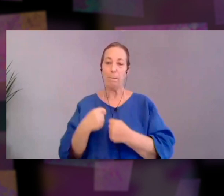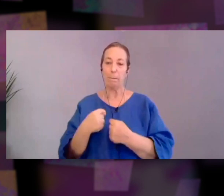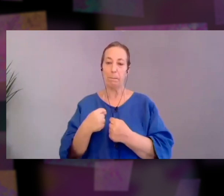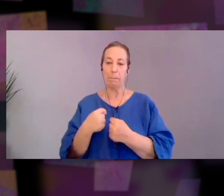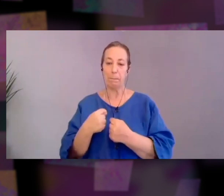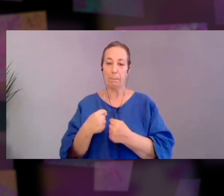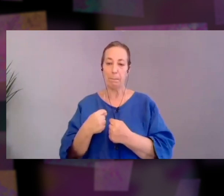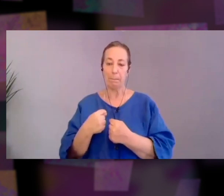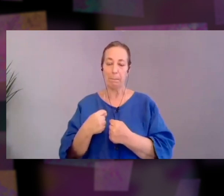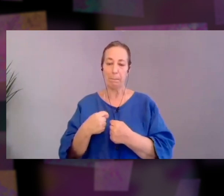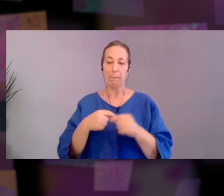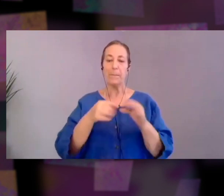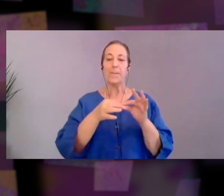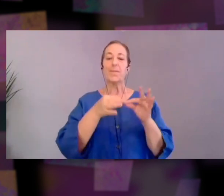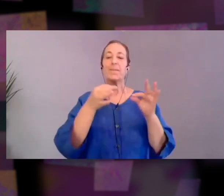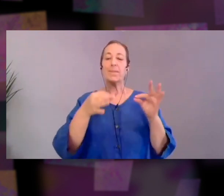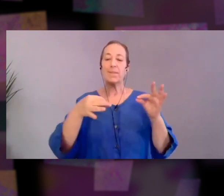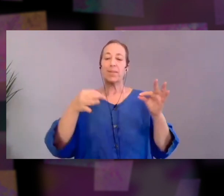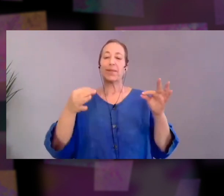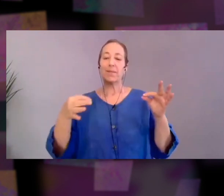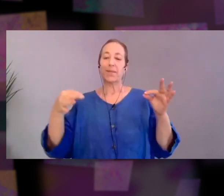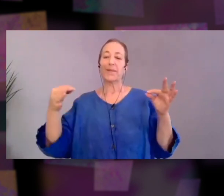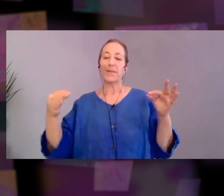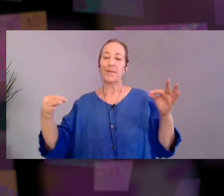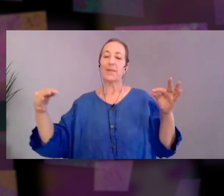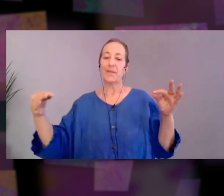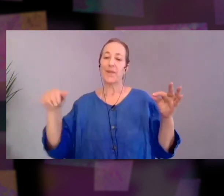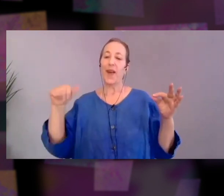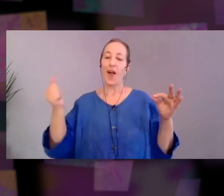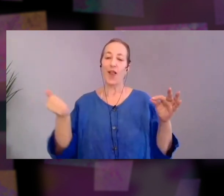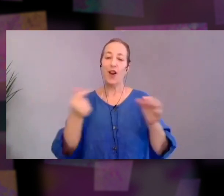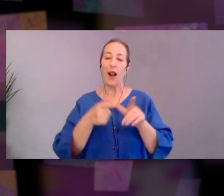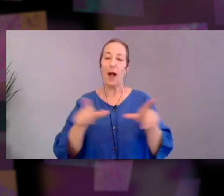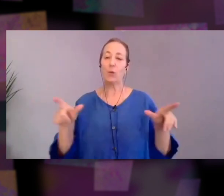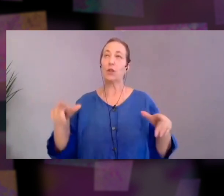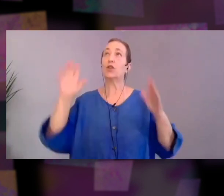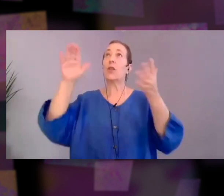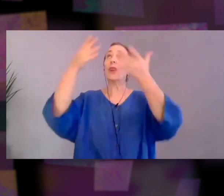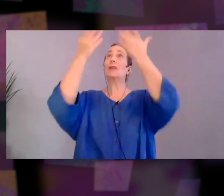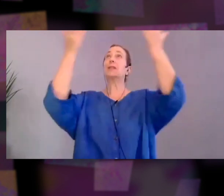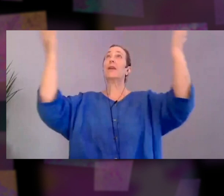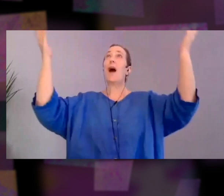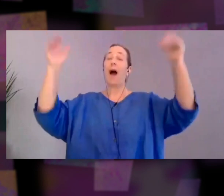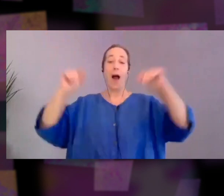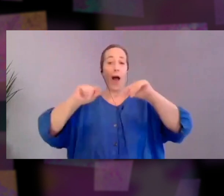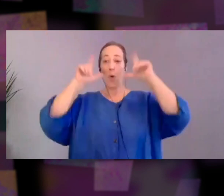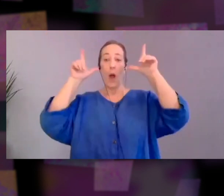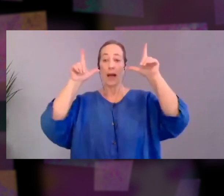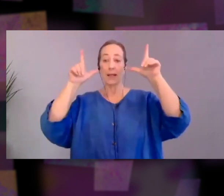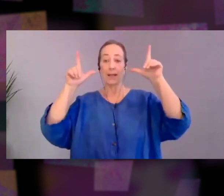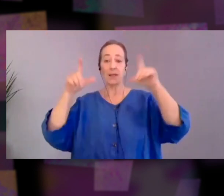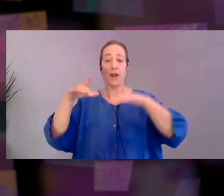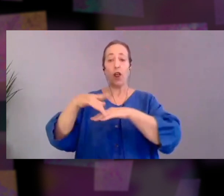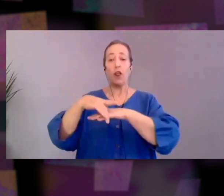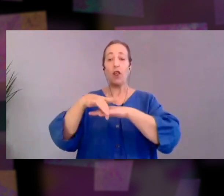ka alani, ua ala ka honua. The sky awakens. The earth awakens.